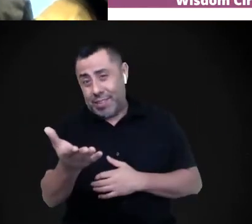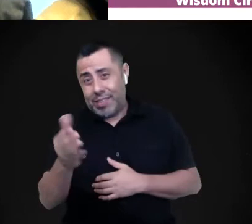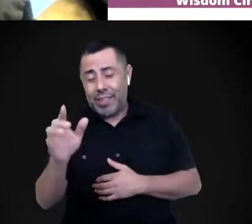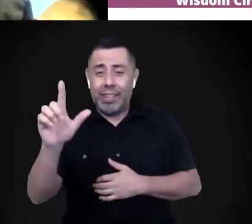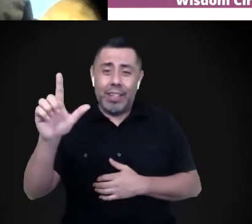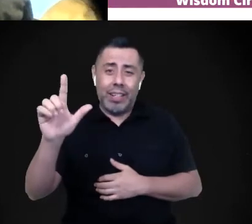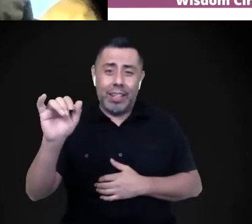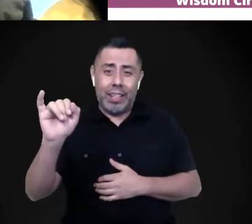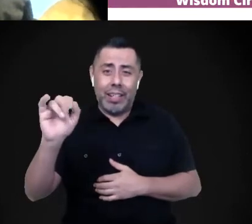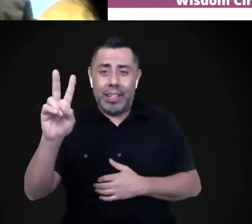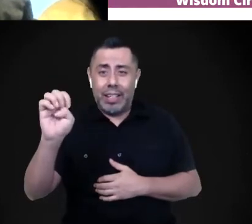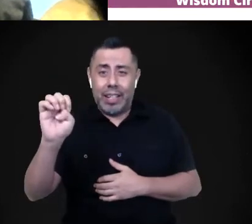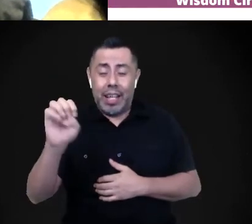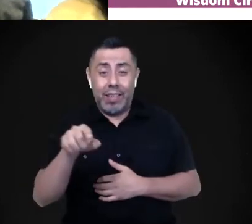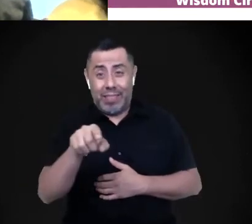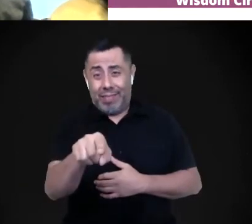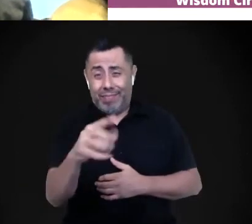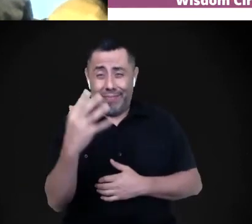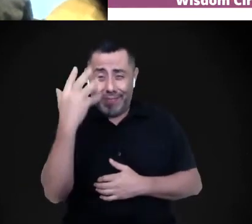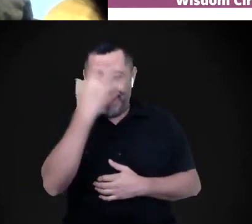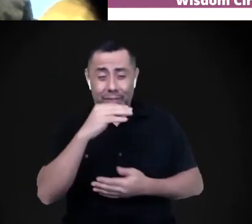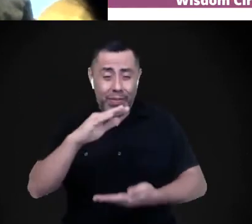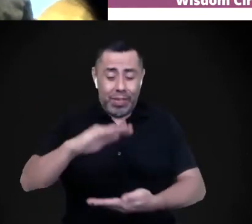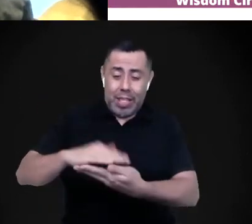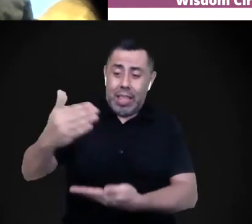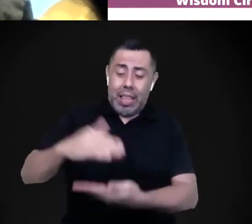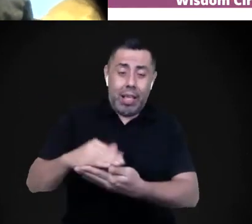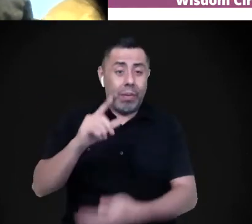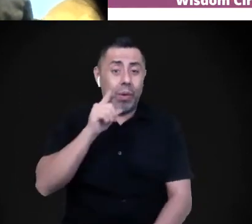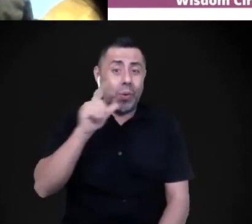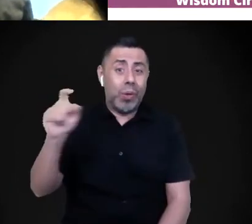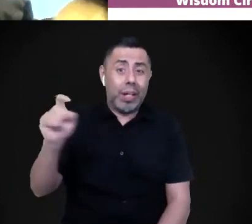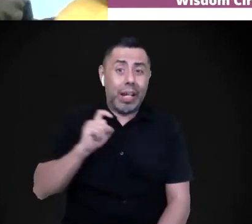beautiful laptop was a gift from Willa. I just love it.